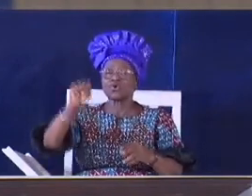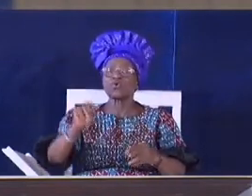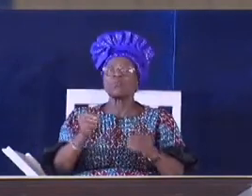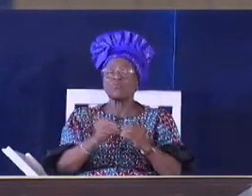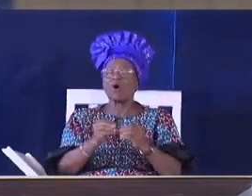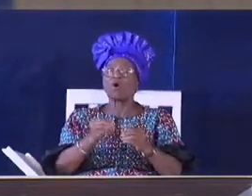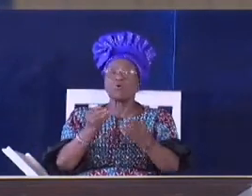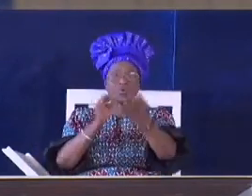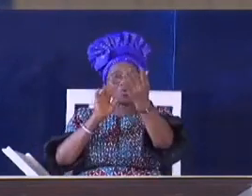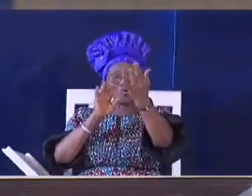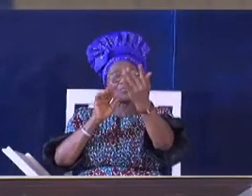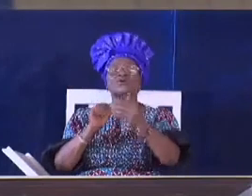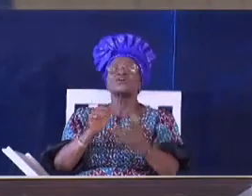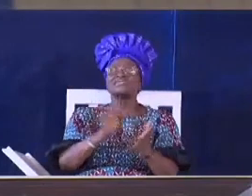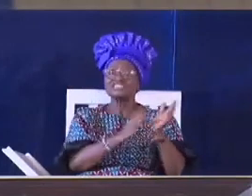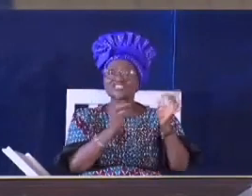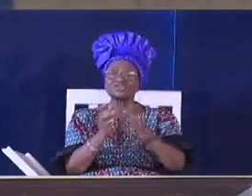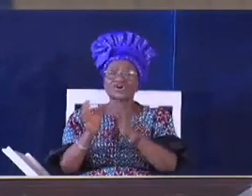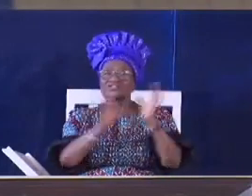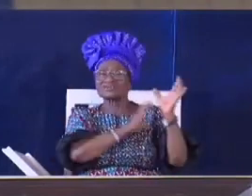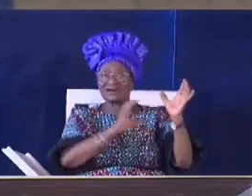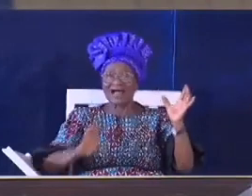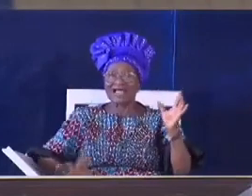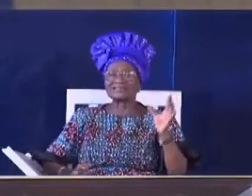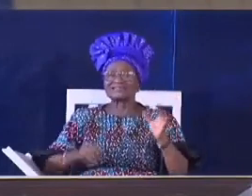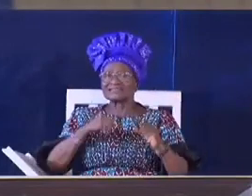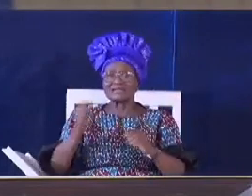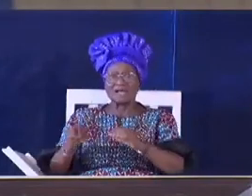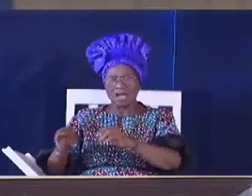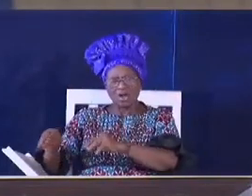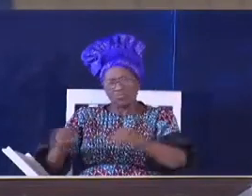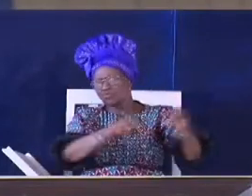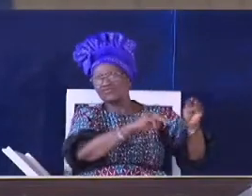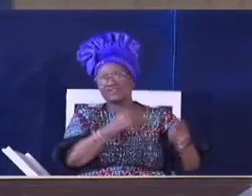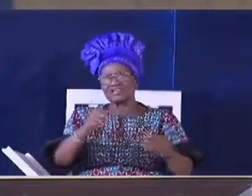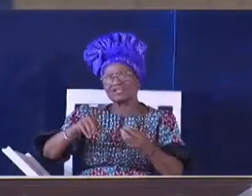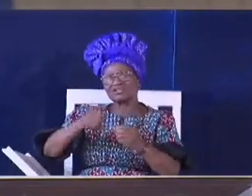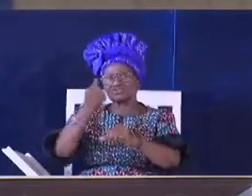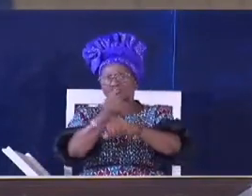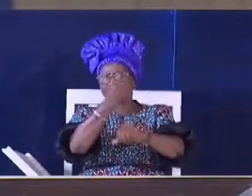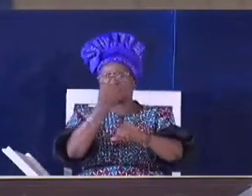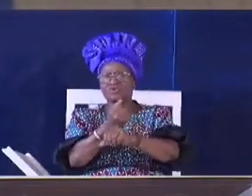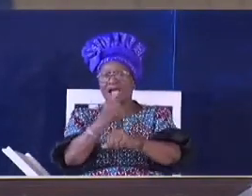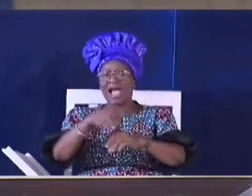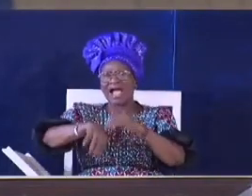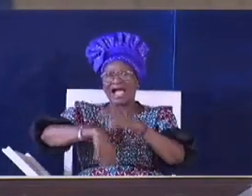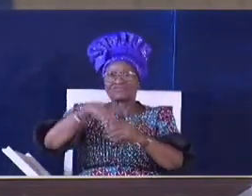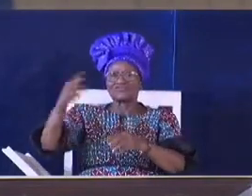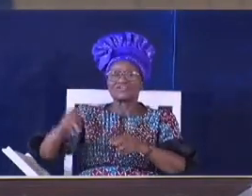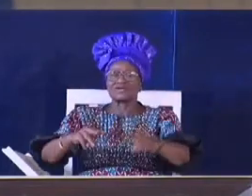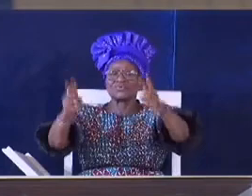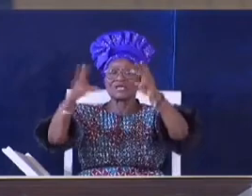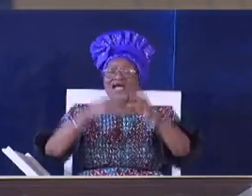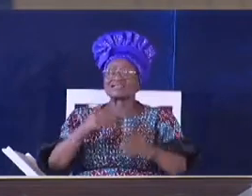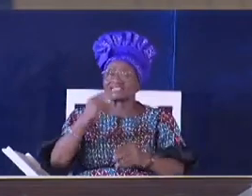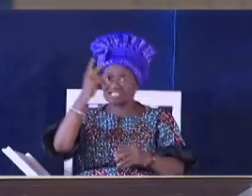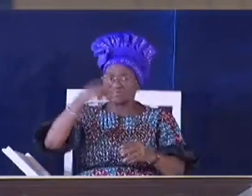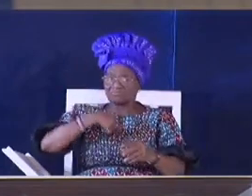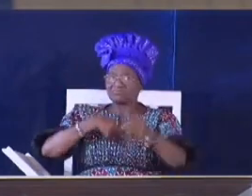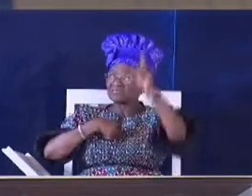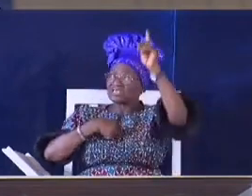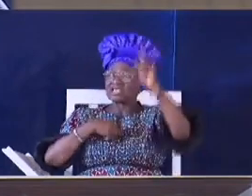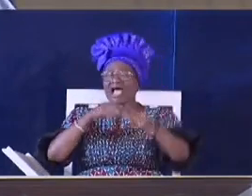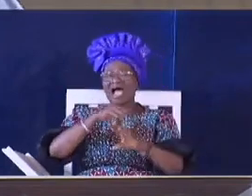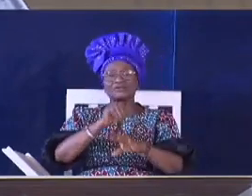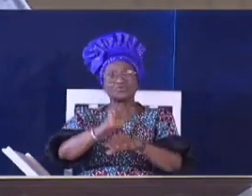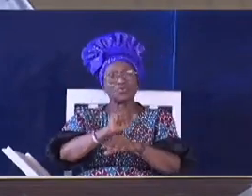said, move the stone out of the way and see me at work. In the name that's above every